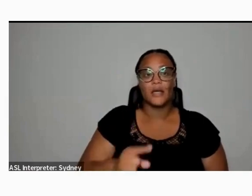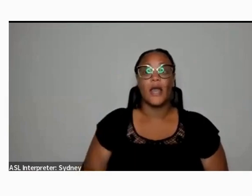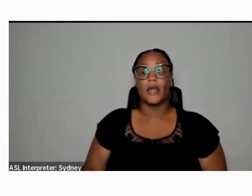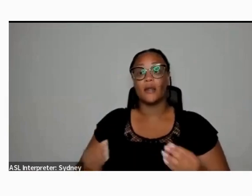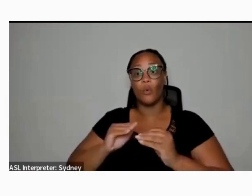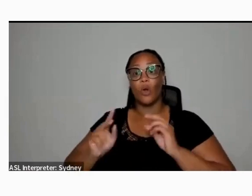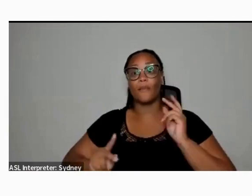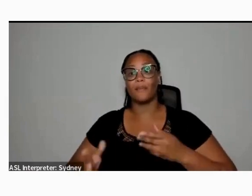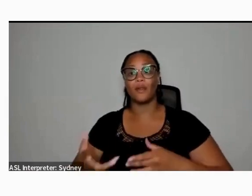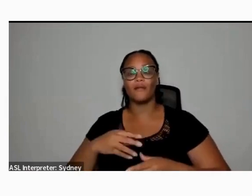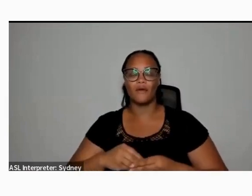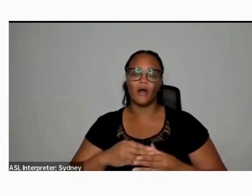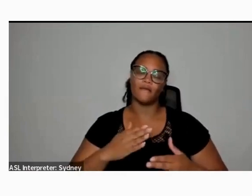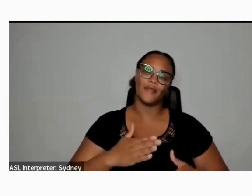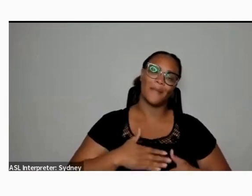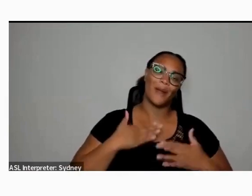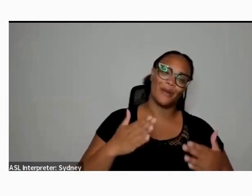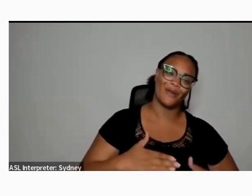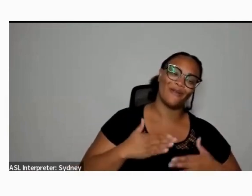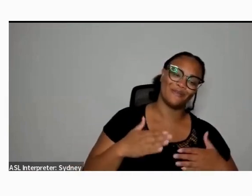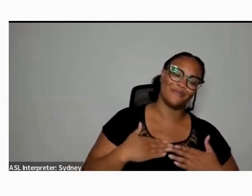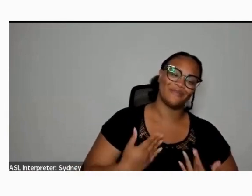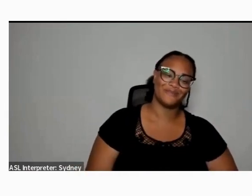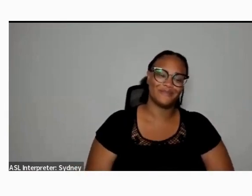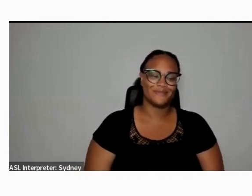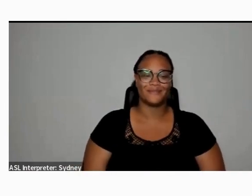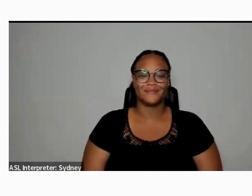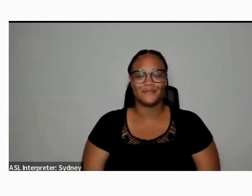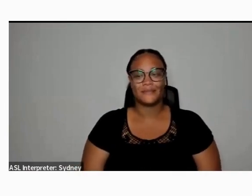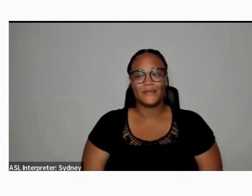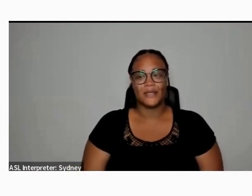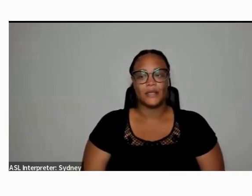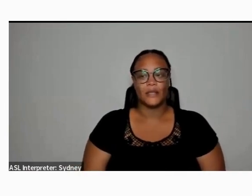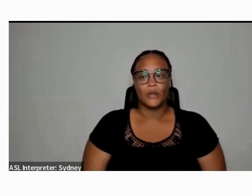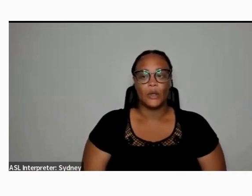what I say when you're thinking about activities.